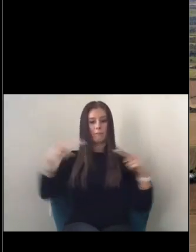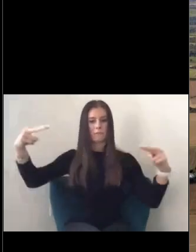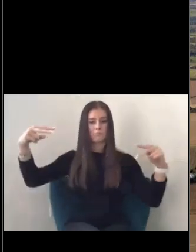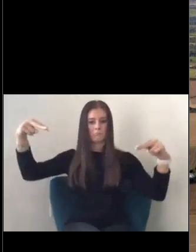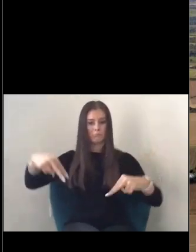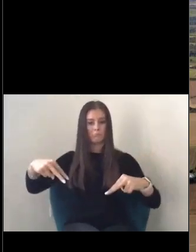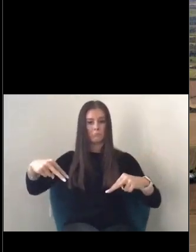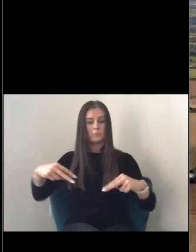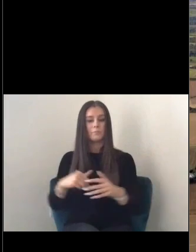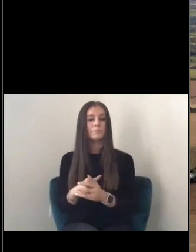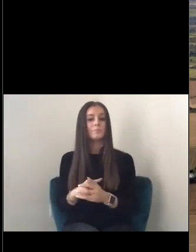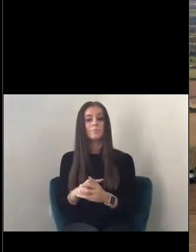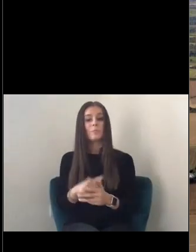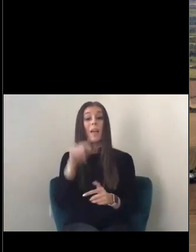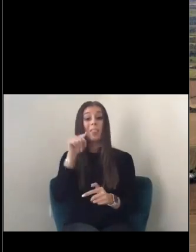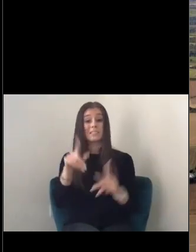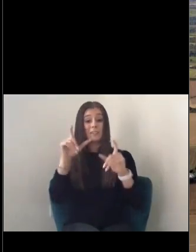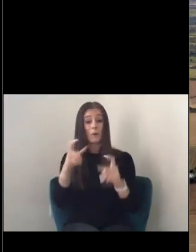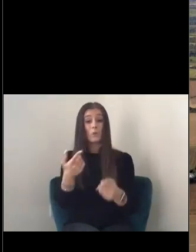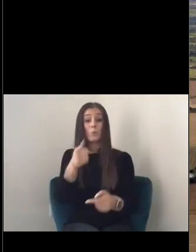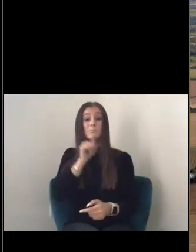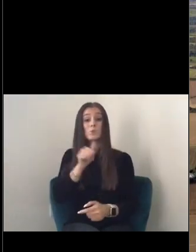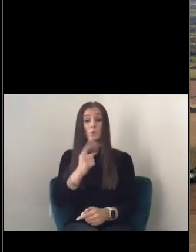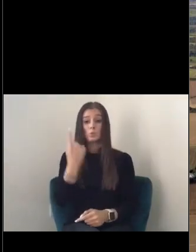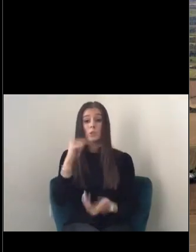that we presented at supplementary consultation.